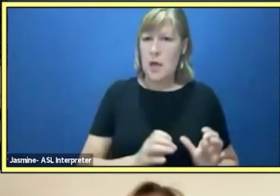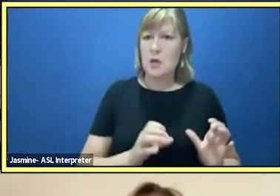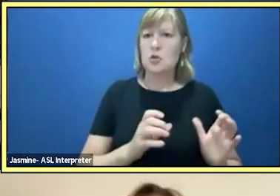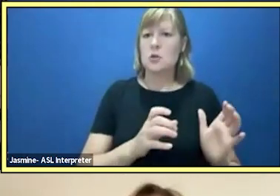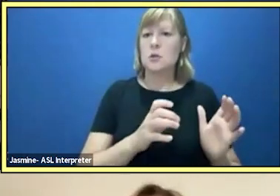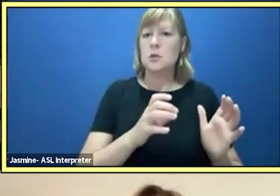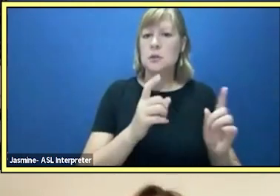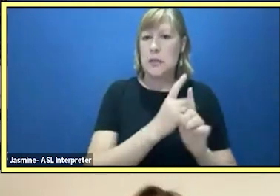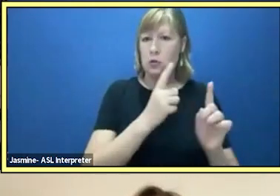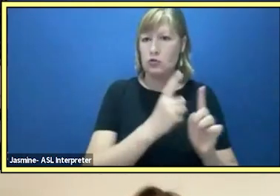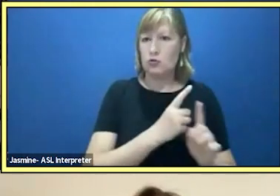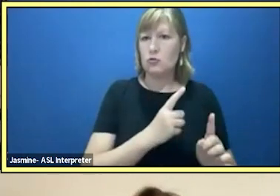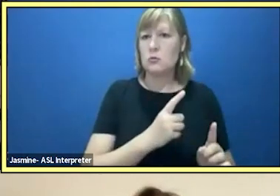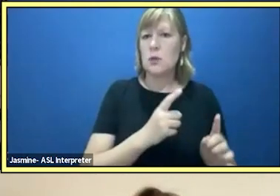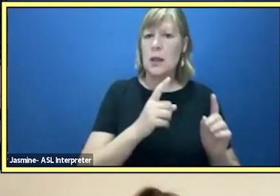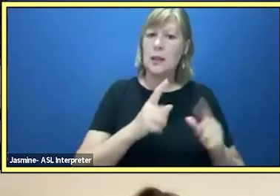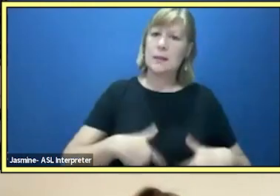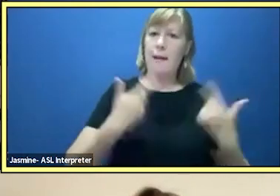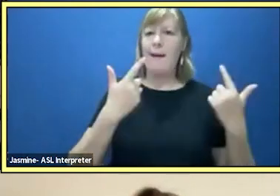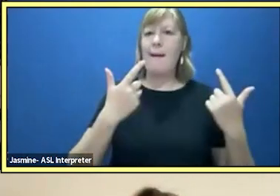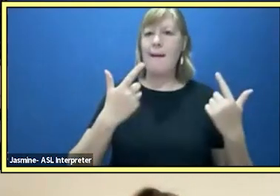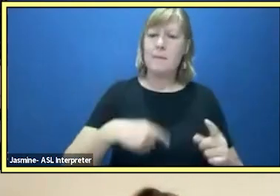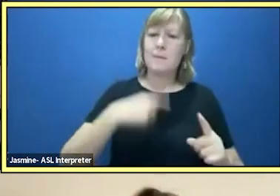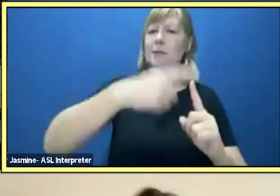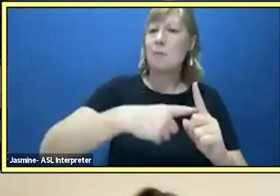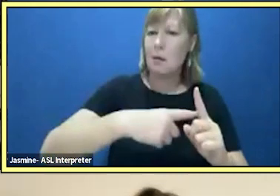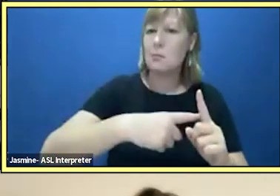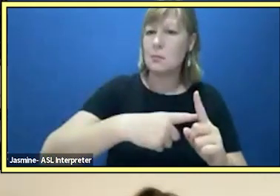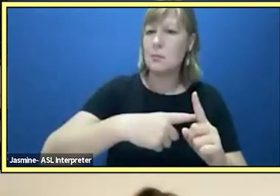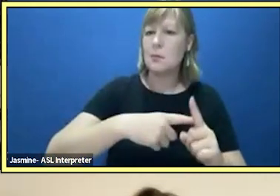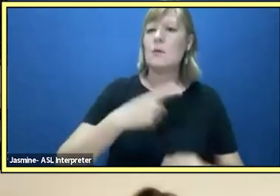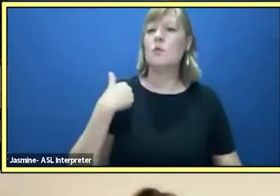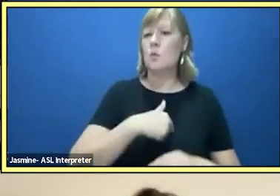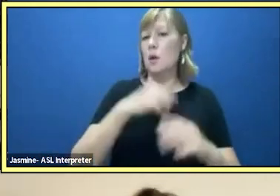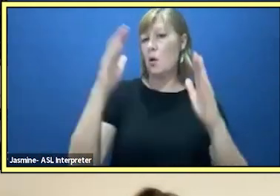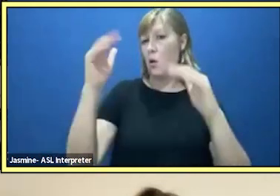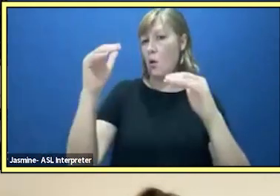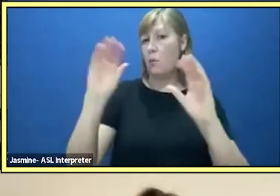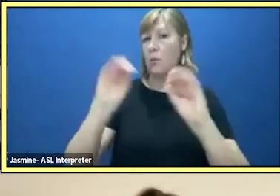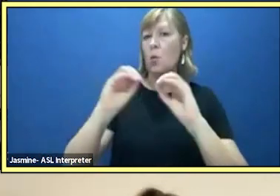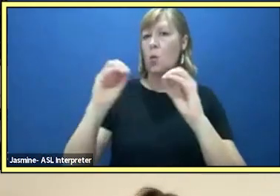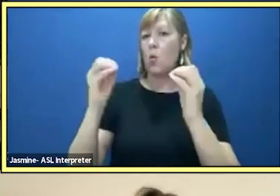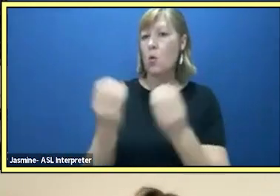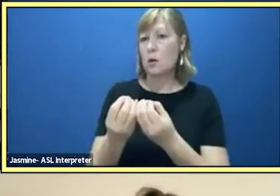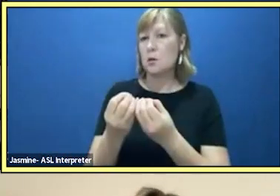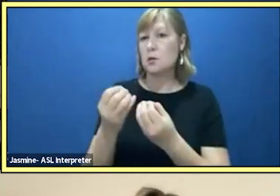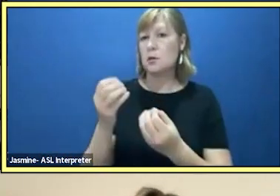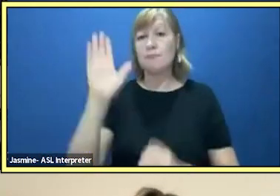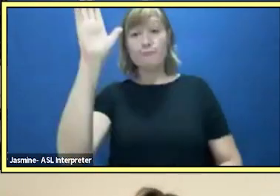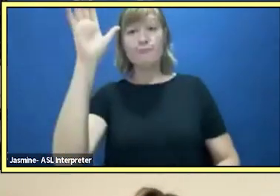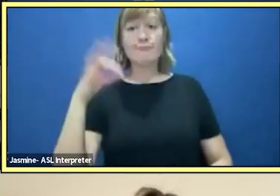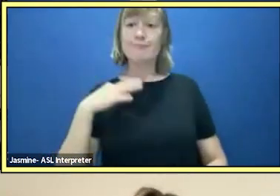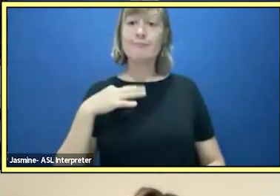go live, then we will hope to get organizations that say, we would like to be a conflict-free case